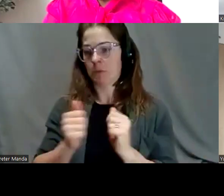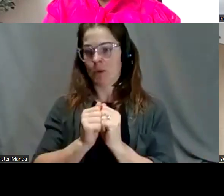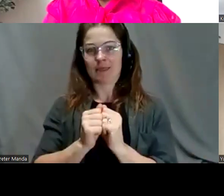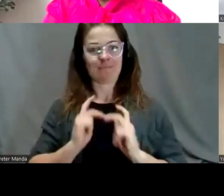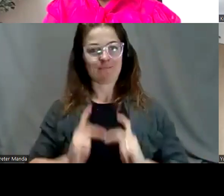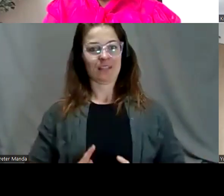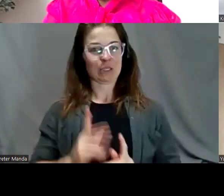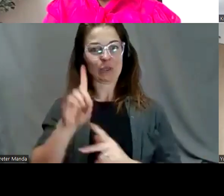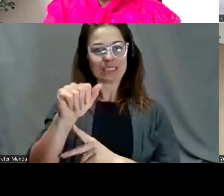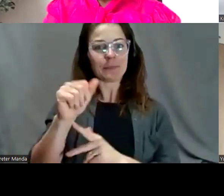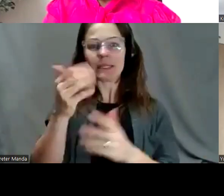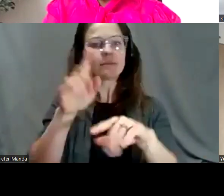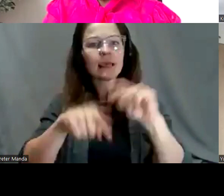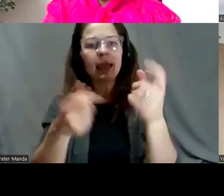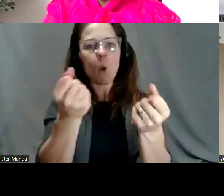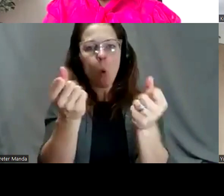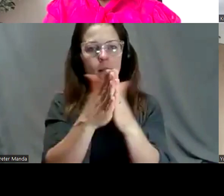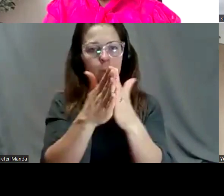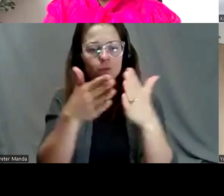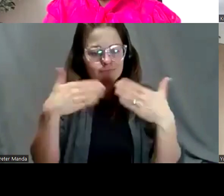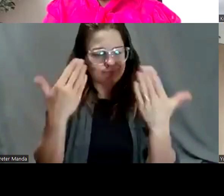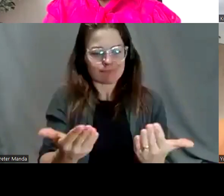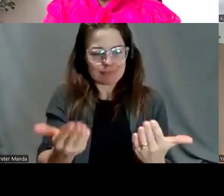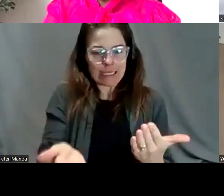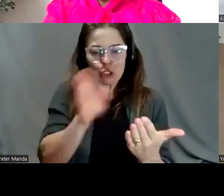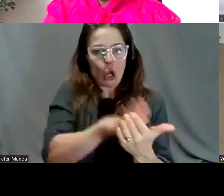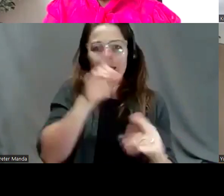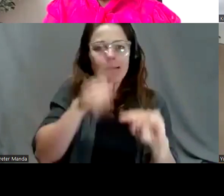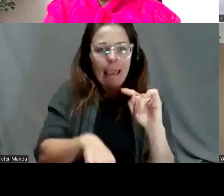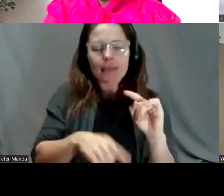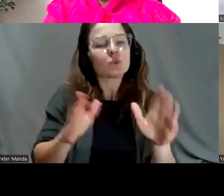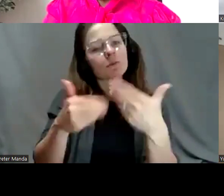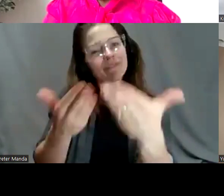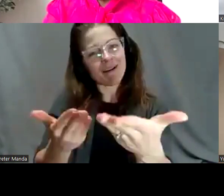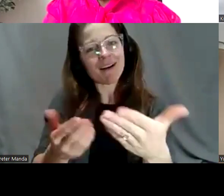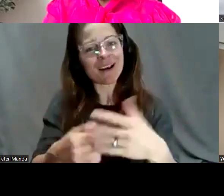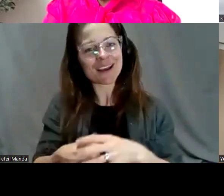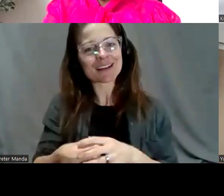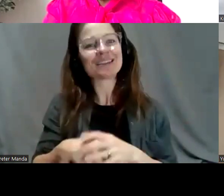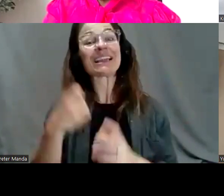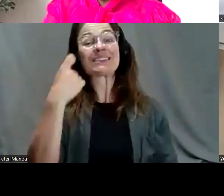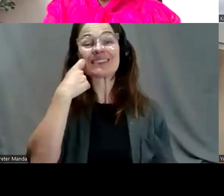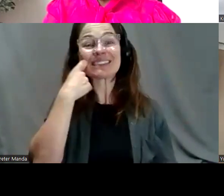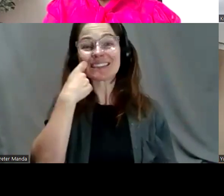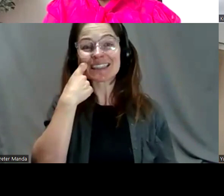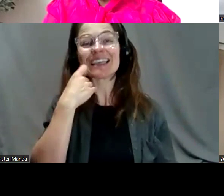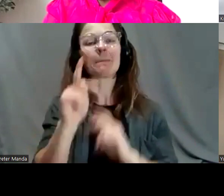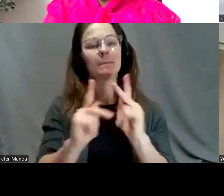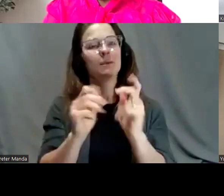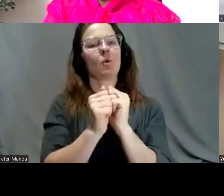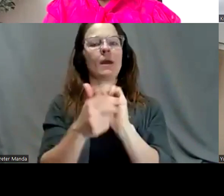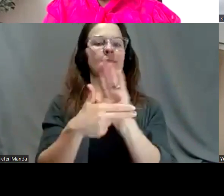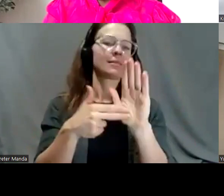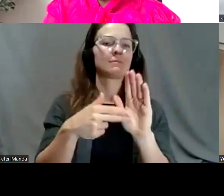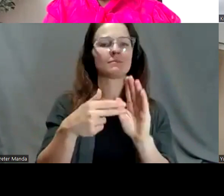holding a book or turning pages, and then more recently for those individuals with print